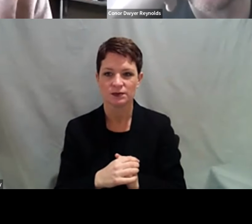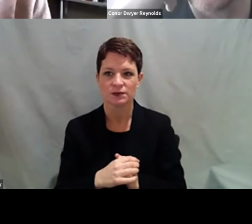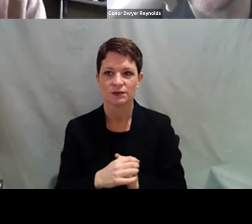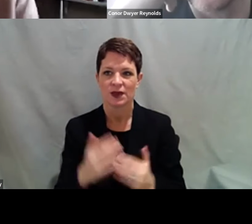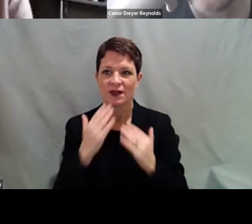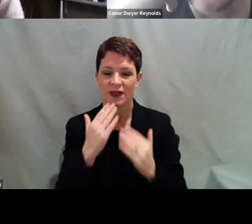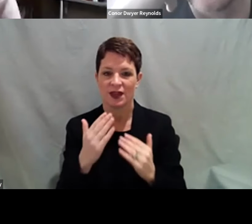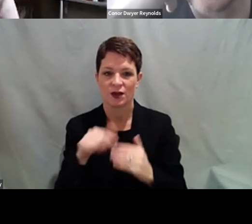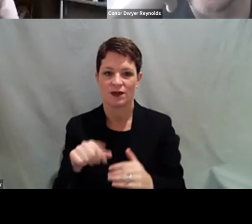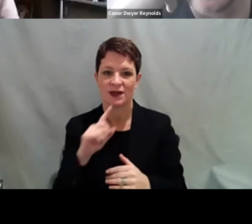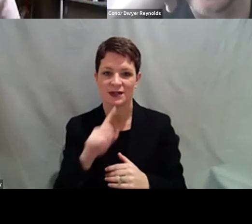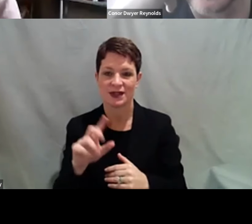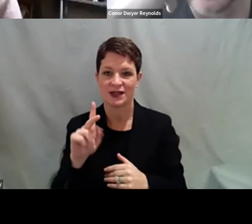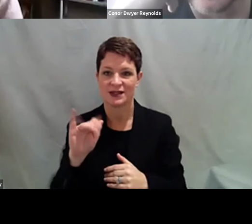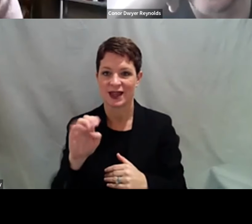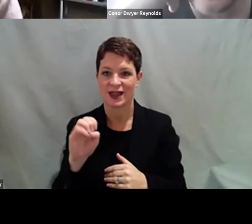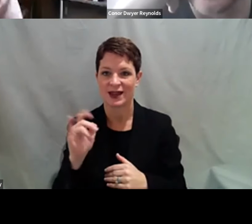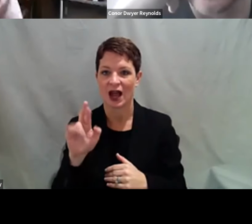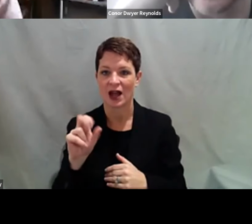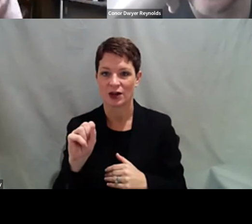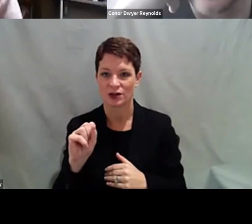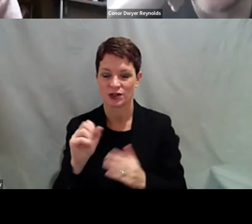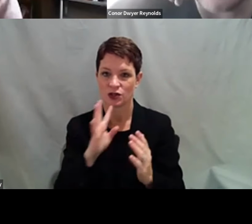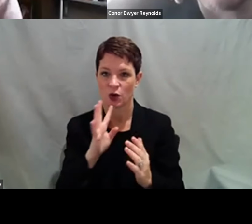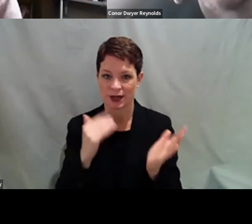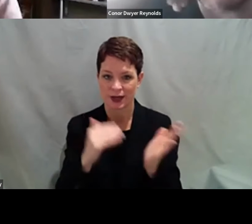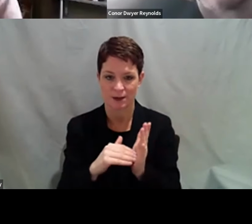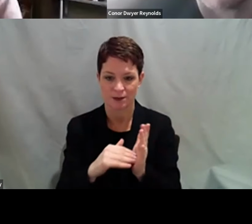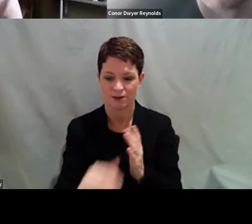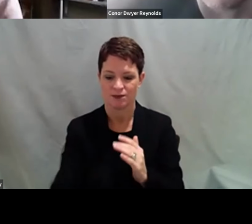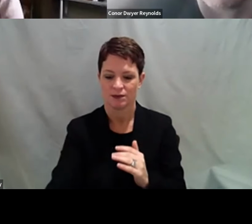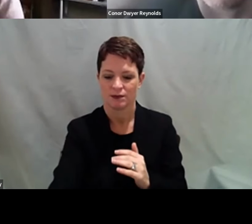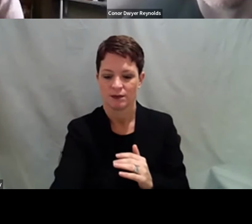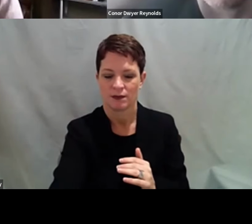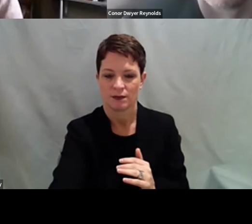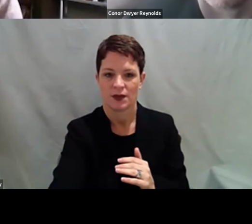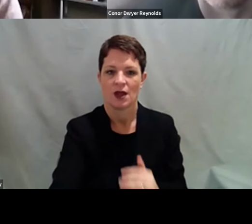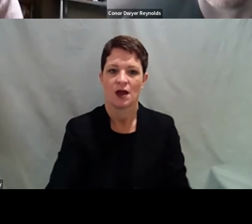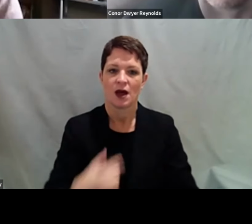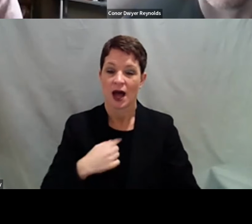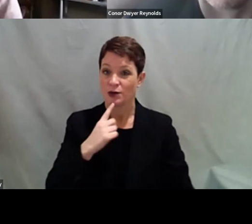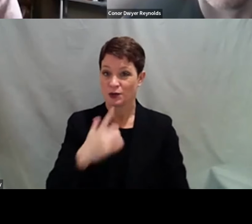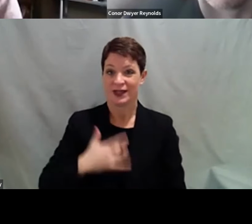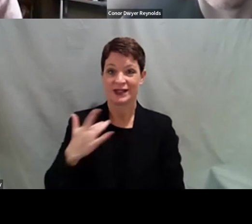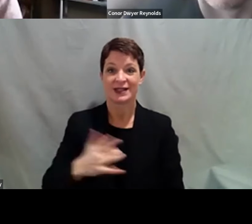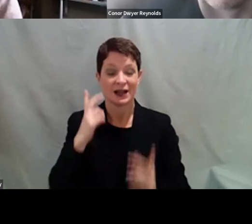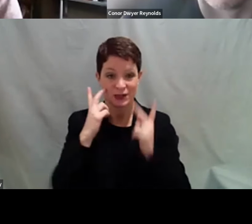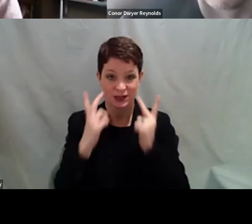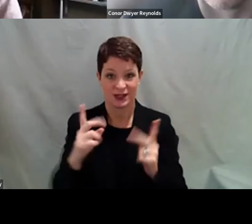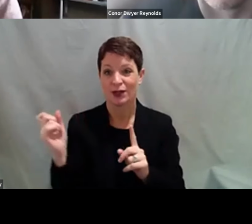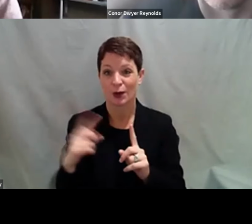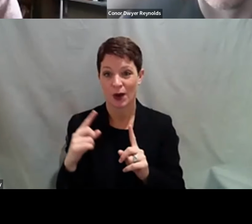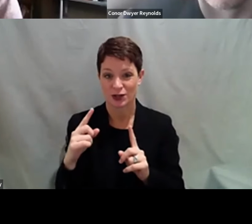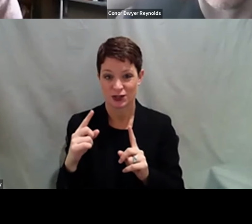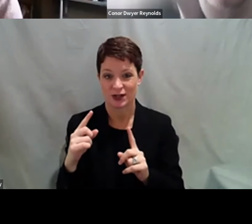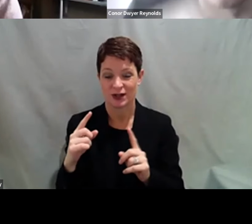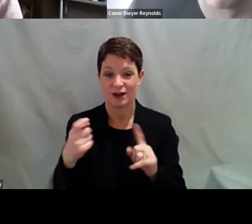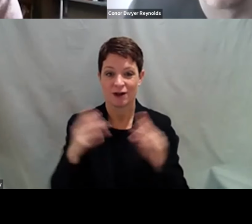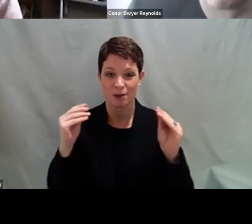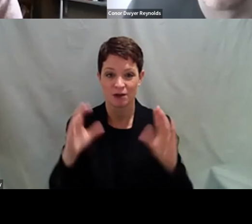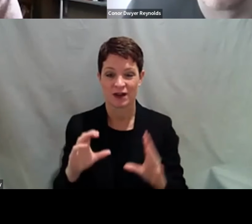Thank you. This is Katie Eyer speaking again. And I have to say, I was really excited to see this question from